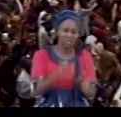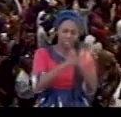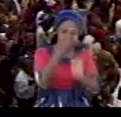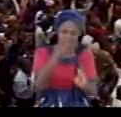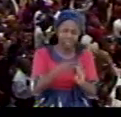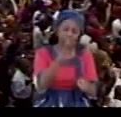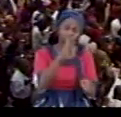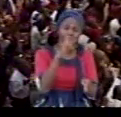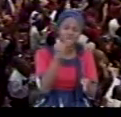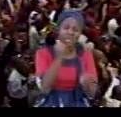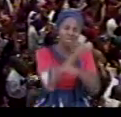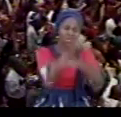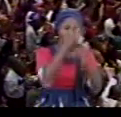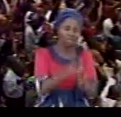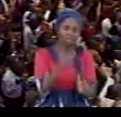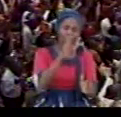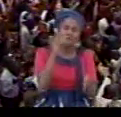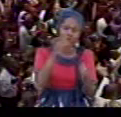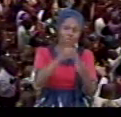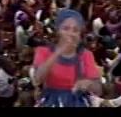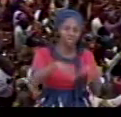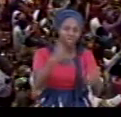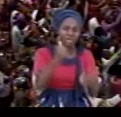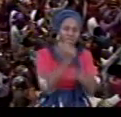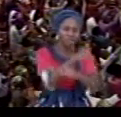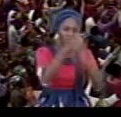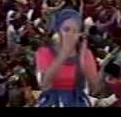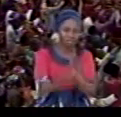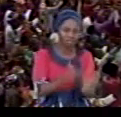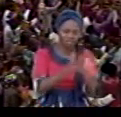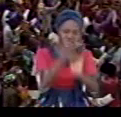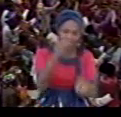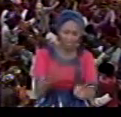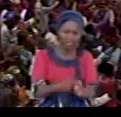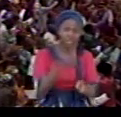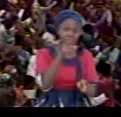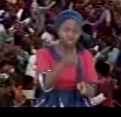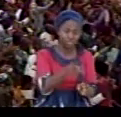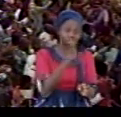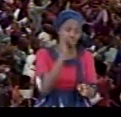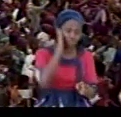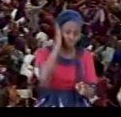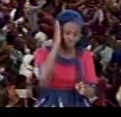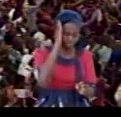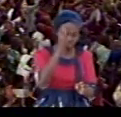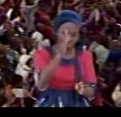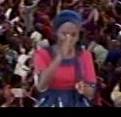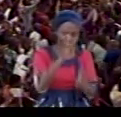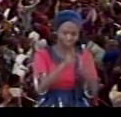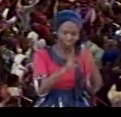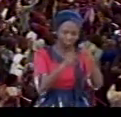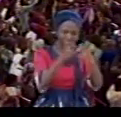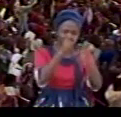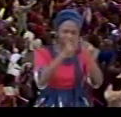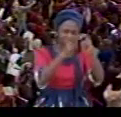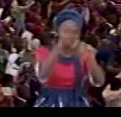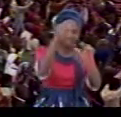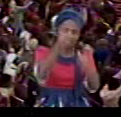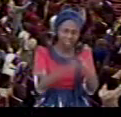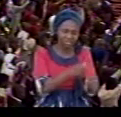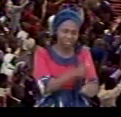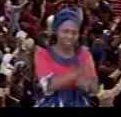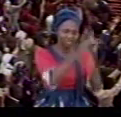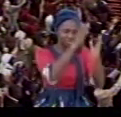conqueror. You're more than a conqueror. You will climb every mountain. You